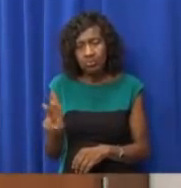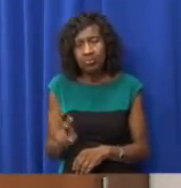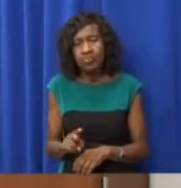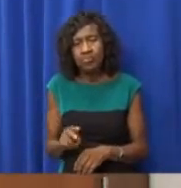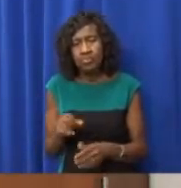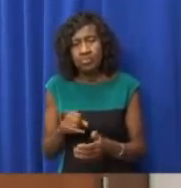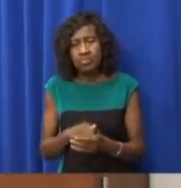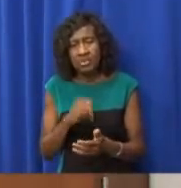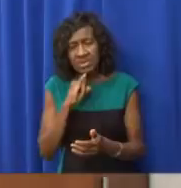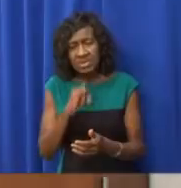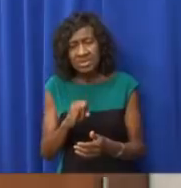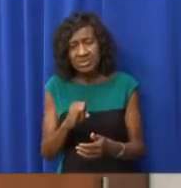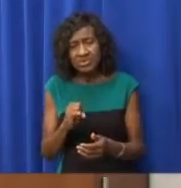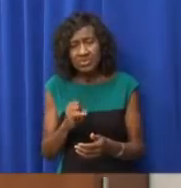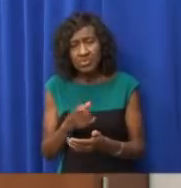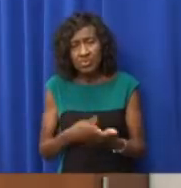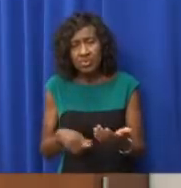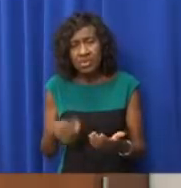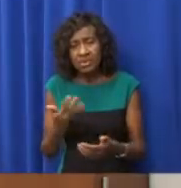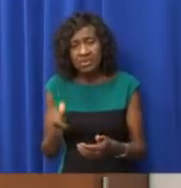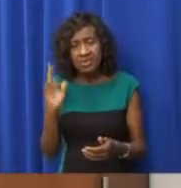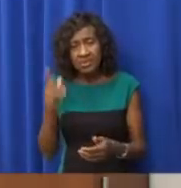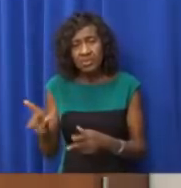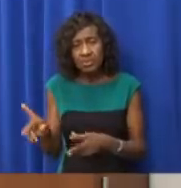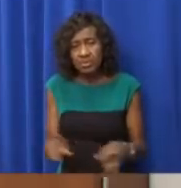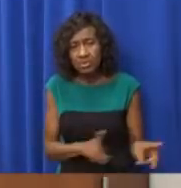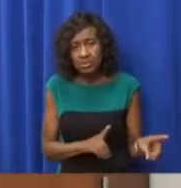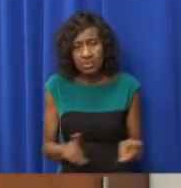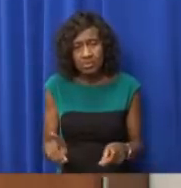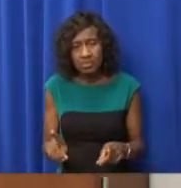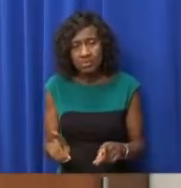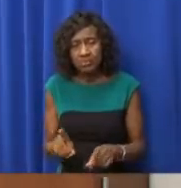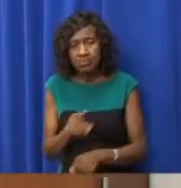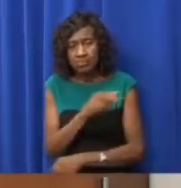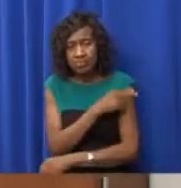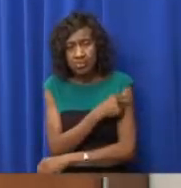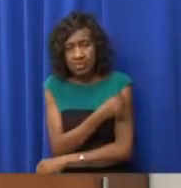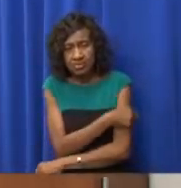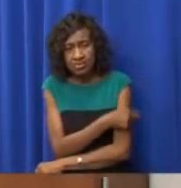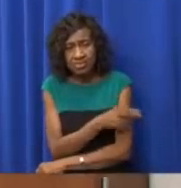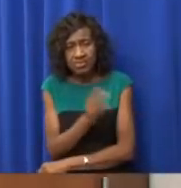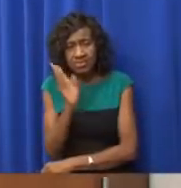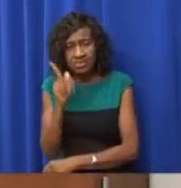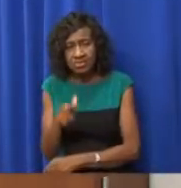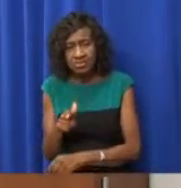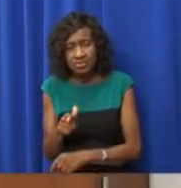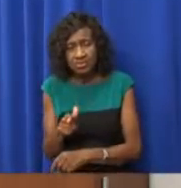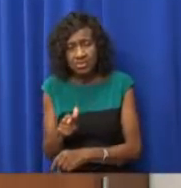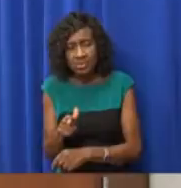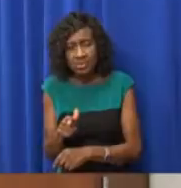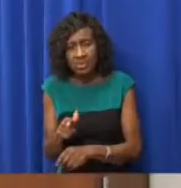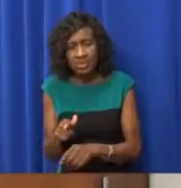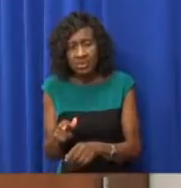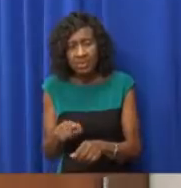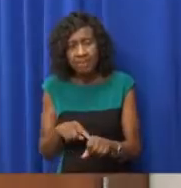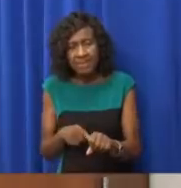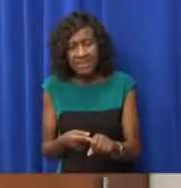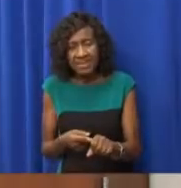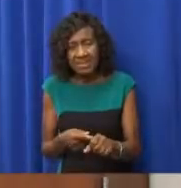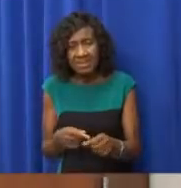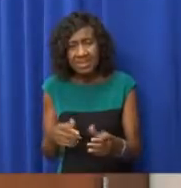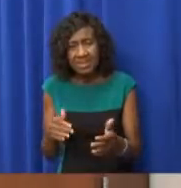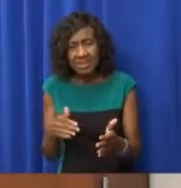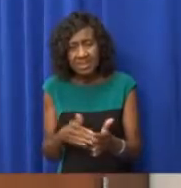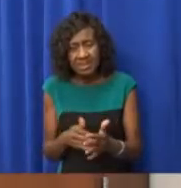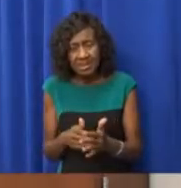to go. At the same time, the hospitals are likely to be resuming routine services there, bearing in mind that there